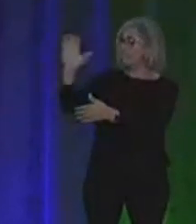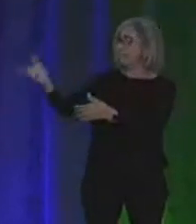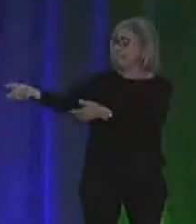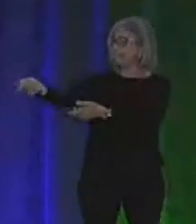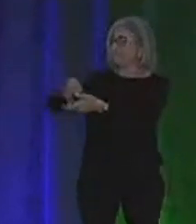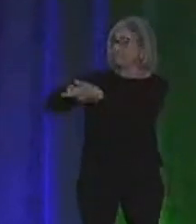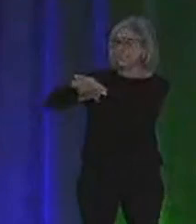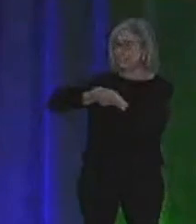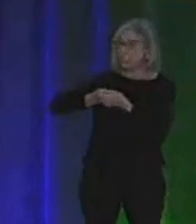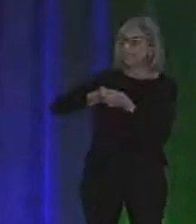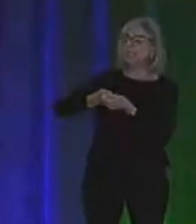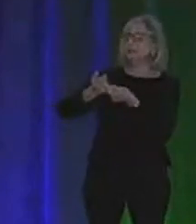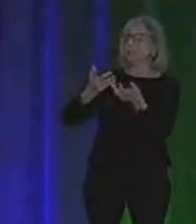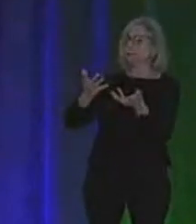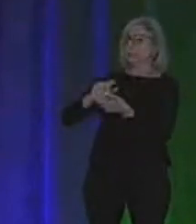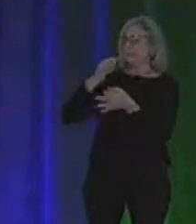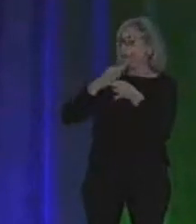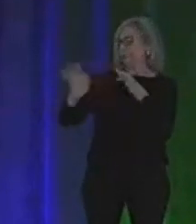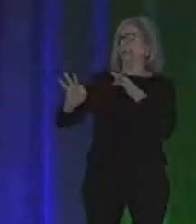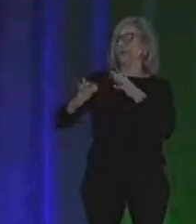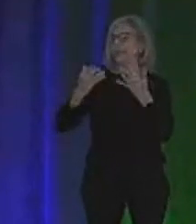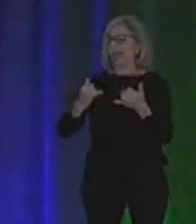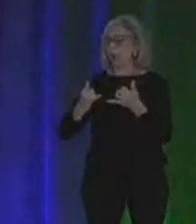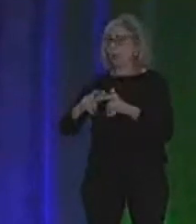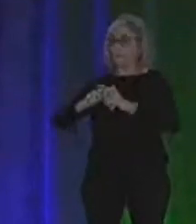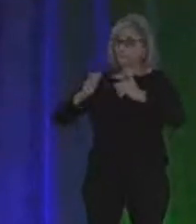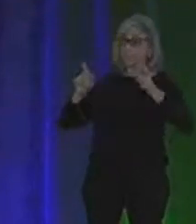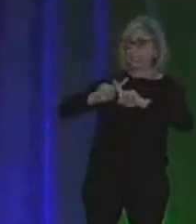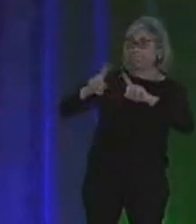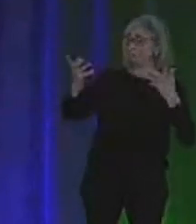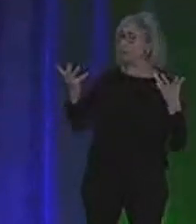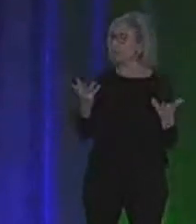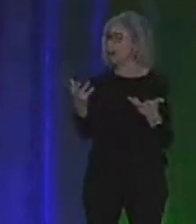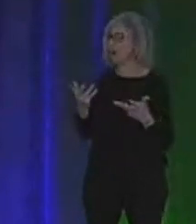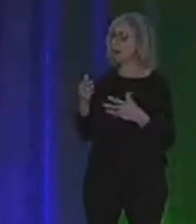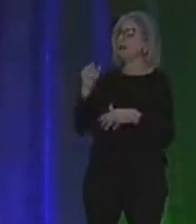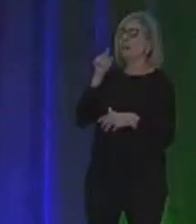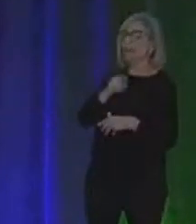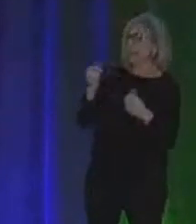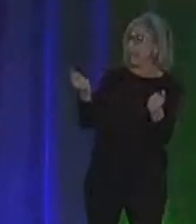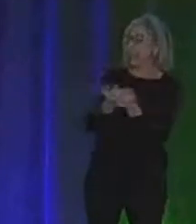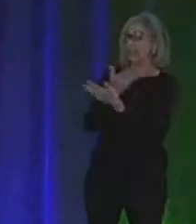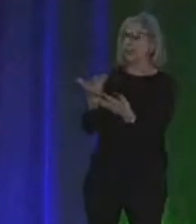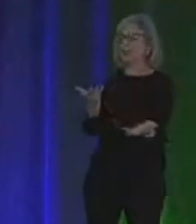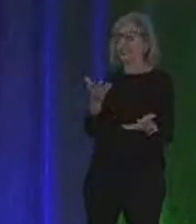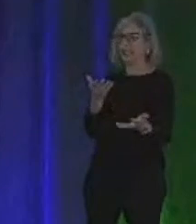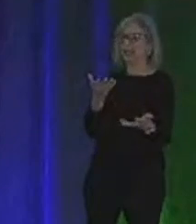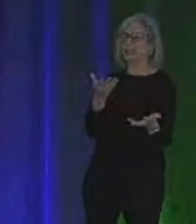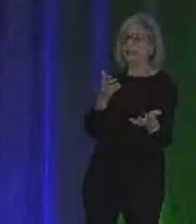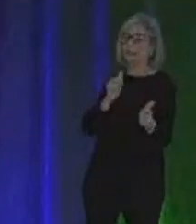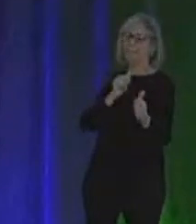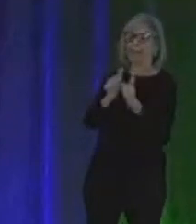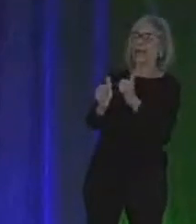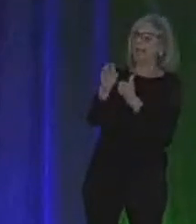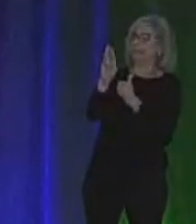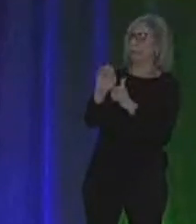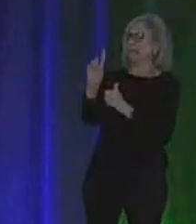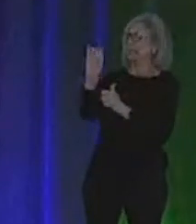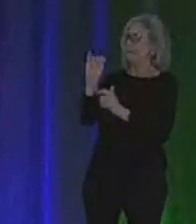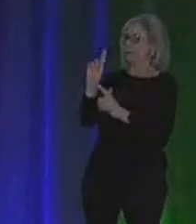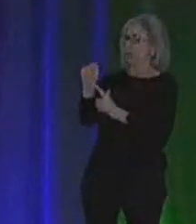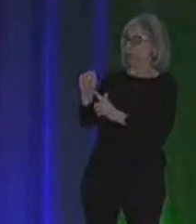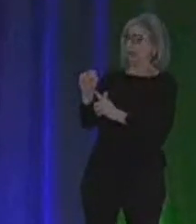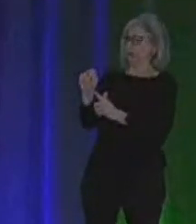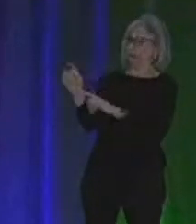talked about, that's been drastically simplified. The big difference in the app router is that everything is cached by default. So everything is